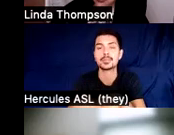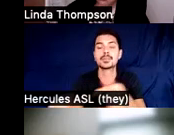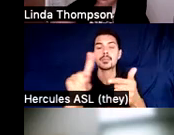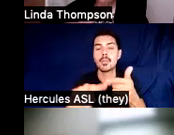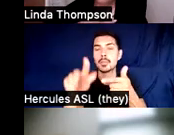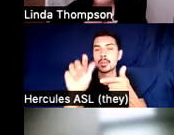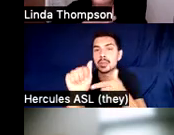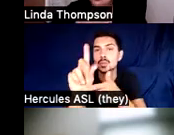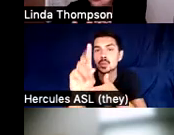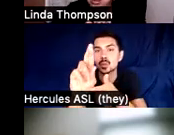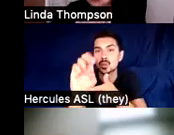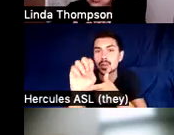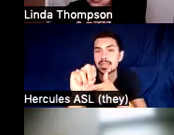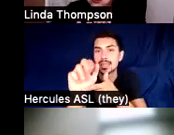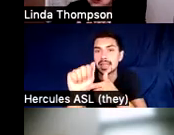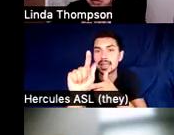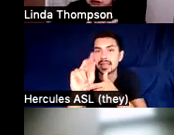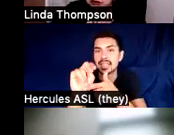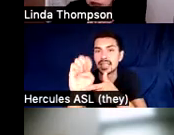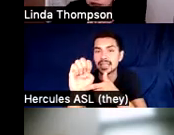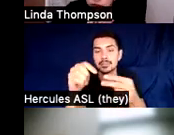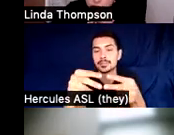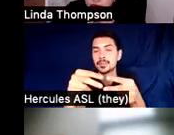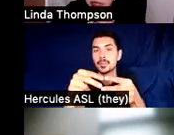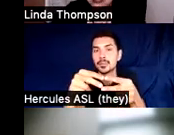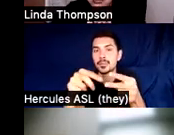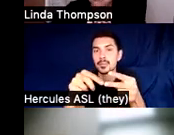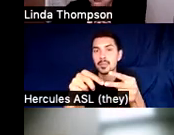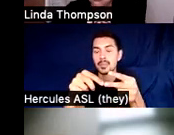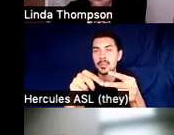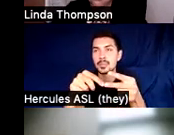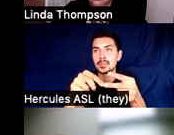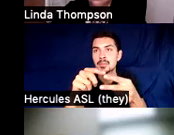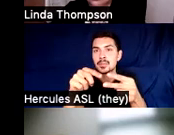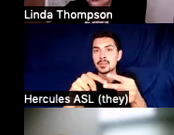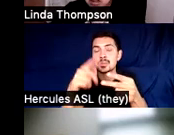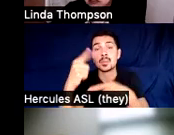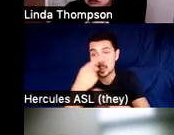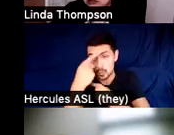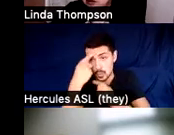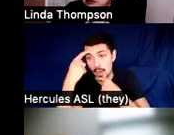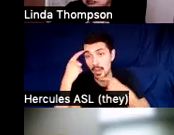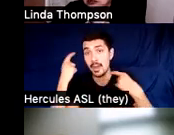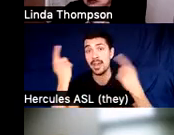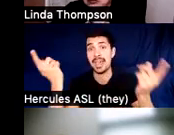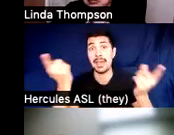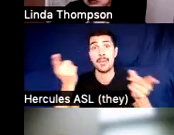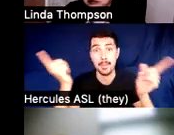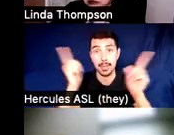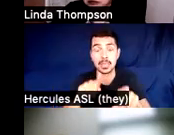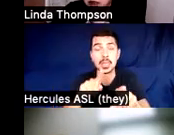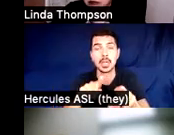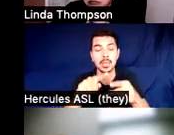I think things that are happening when trauma is happening. Survivors that are